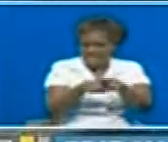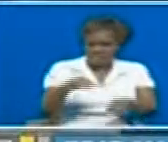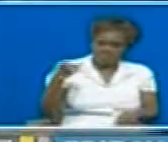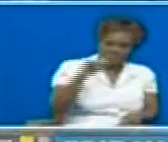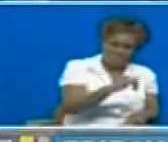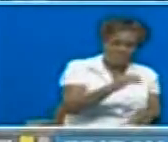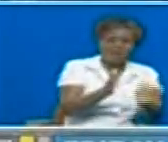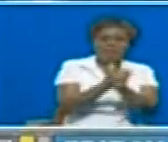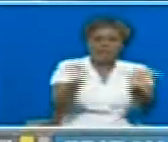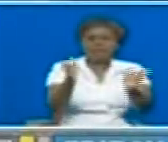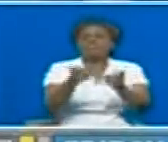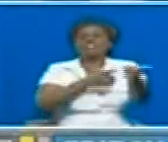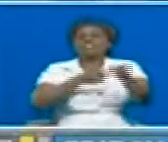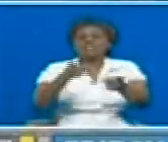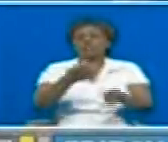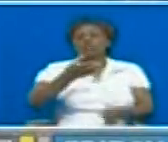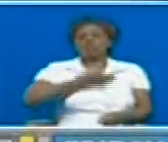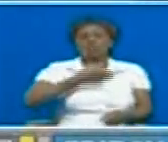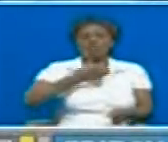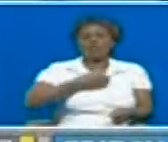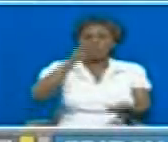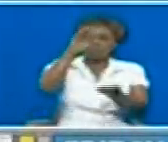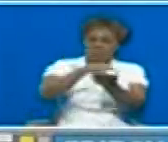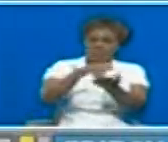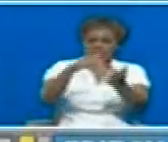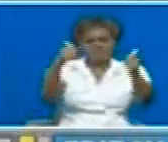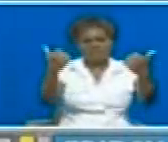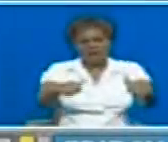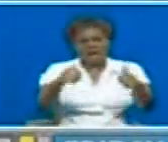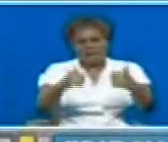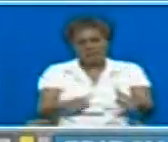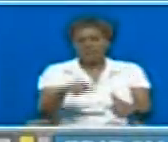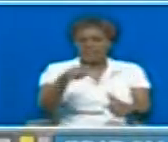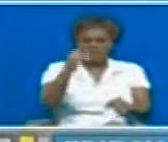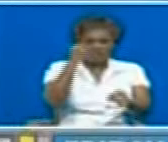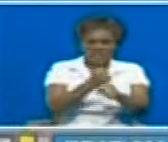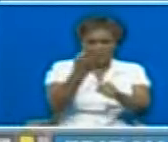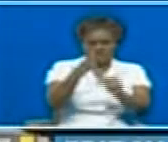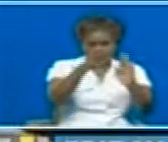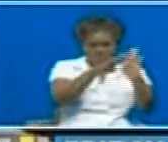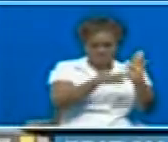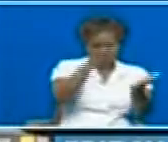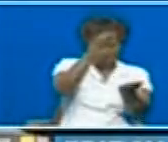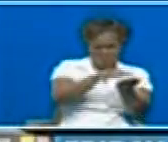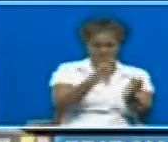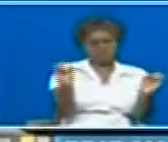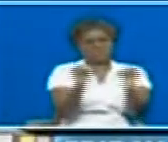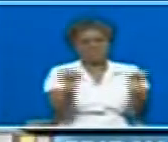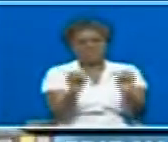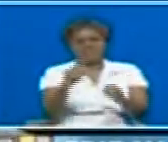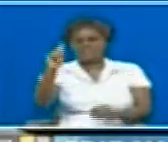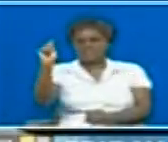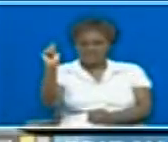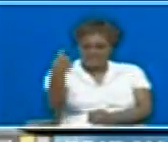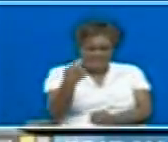Until now, public transport owners have not done anything to indicate that they are working on modalities to reduce the fare prices.